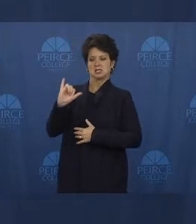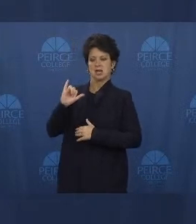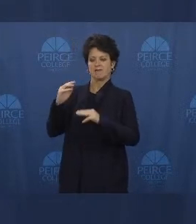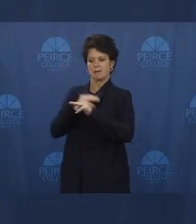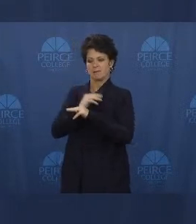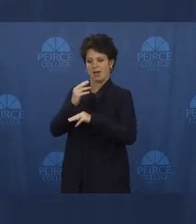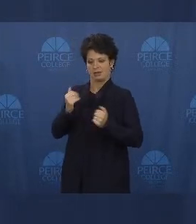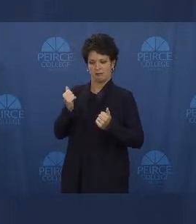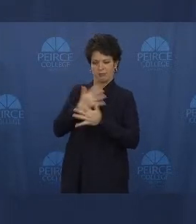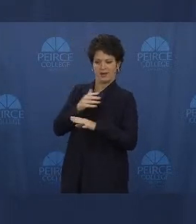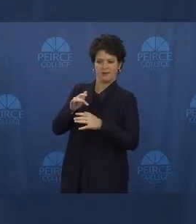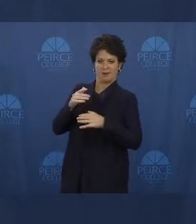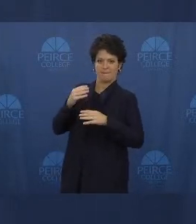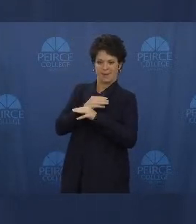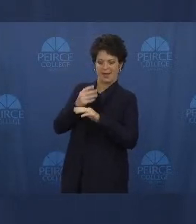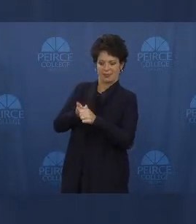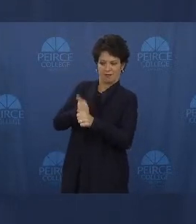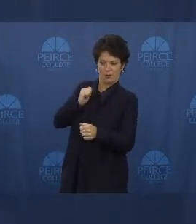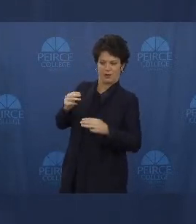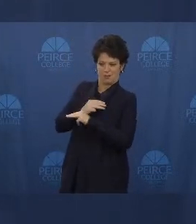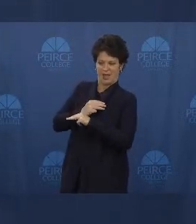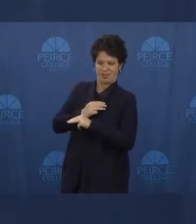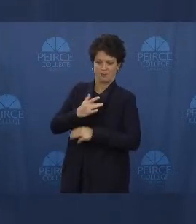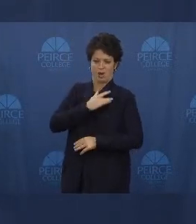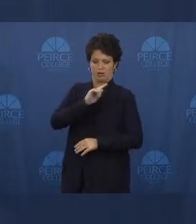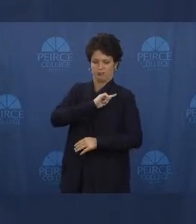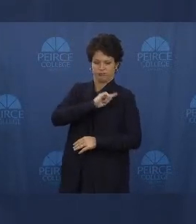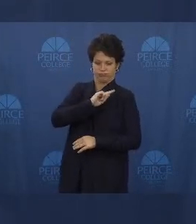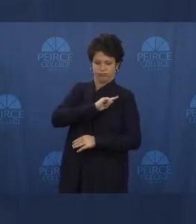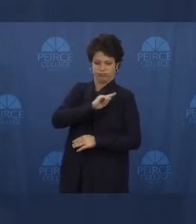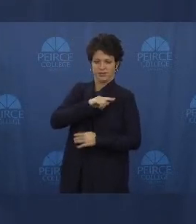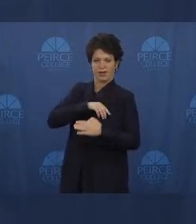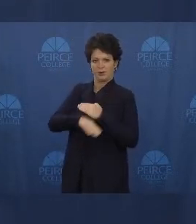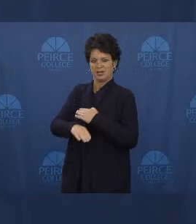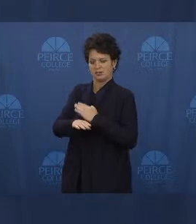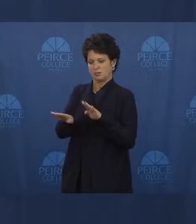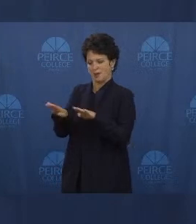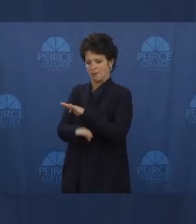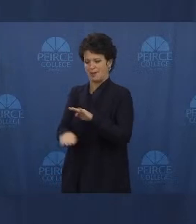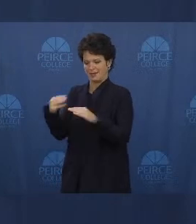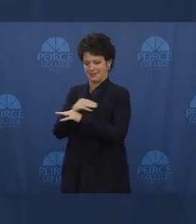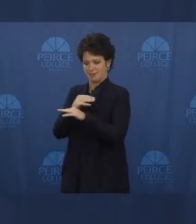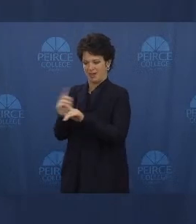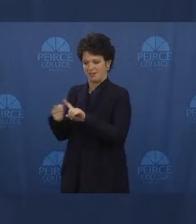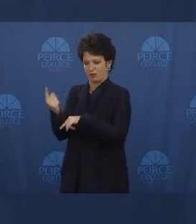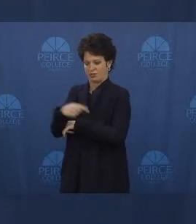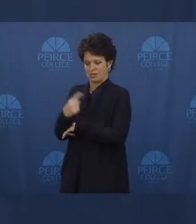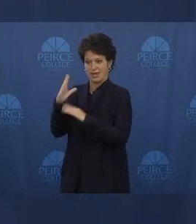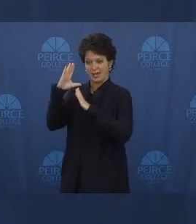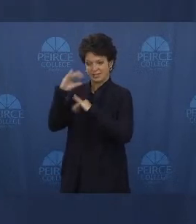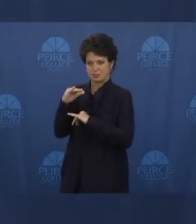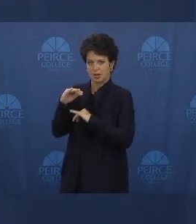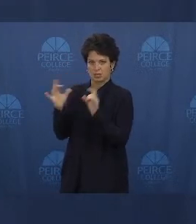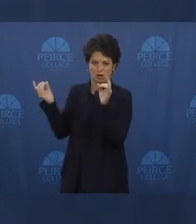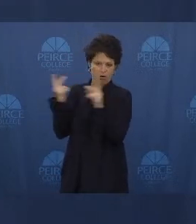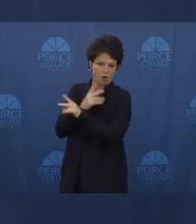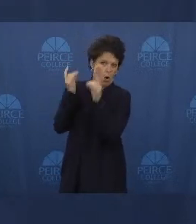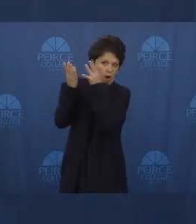phobia. So with a pounding heart, I walked into my remedial math class on the first day, expecting the